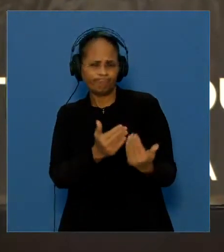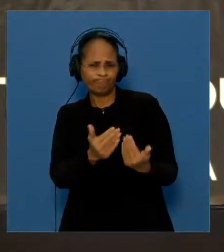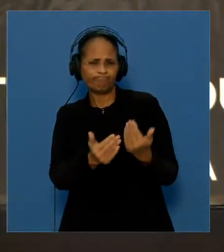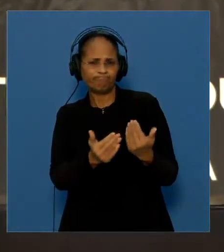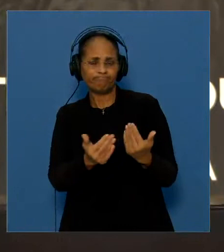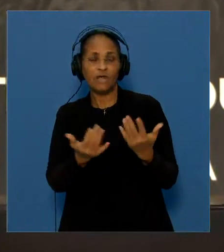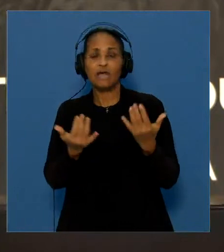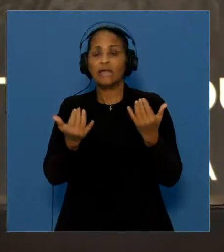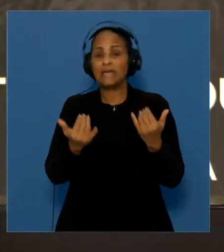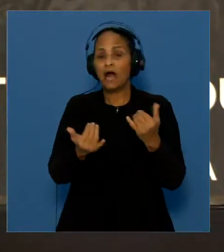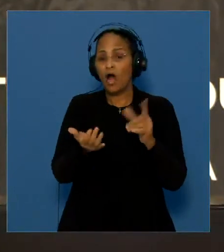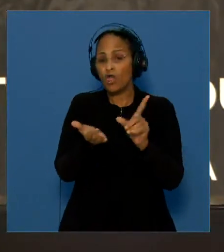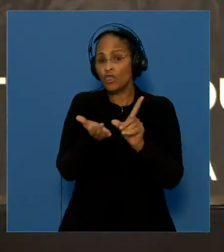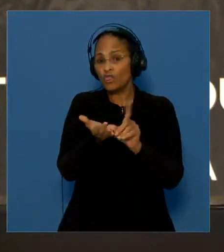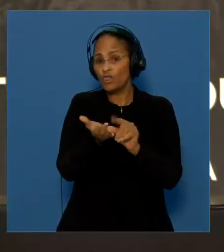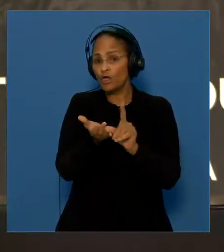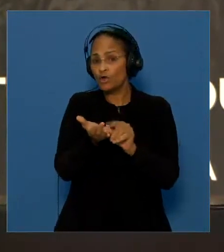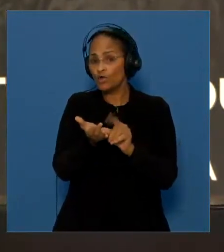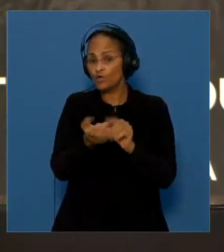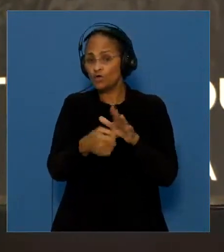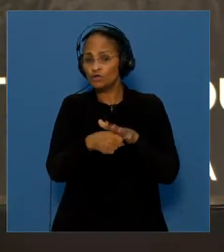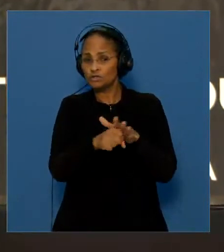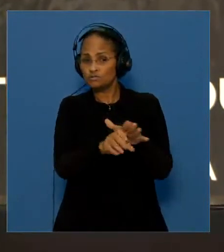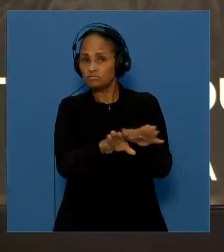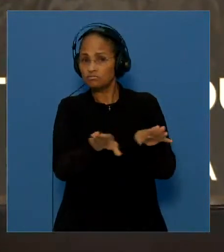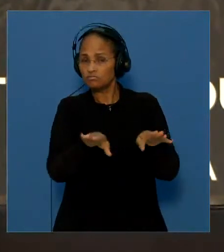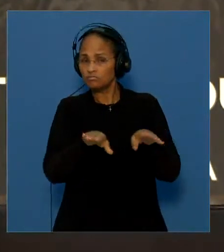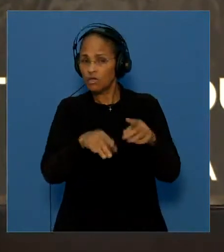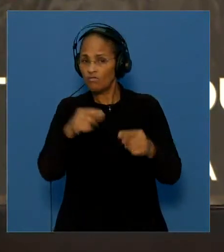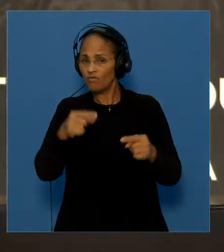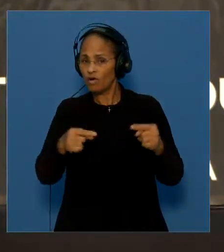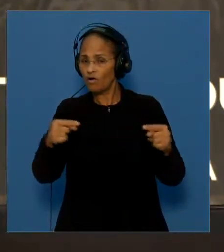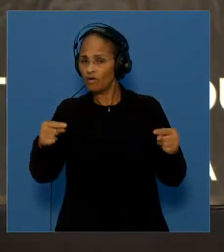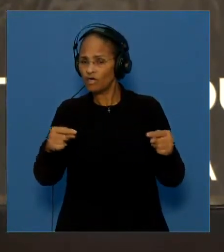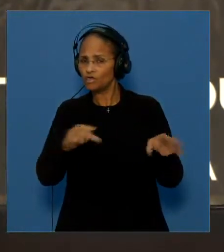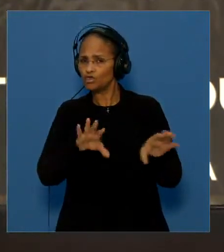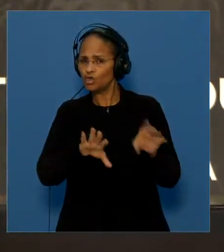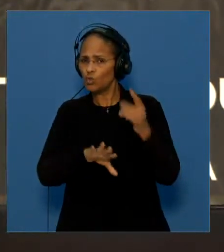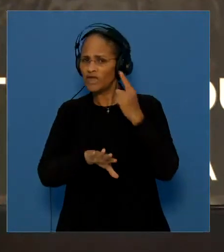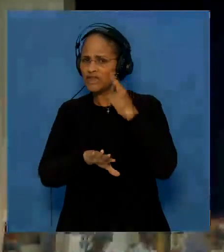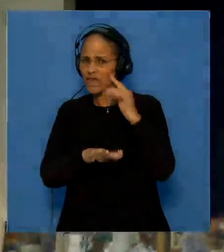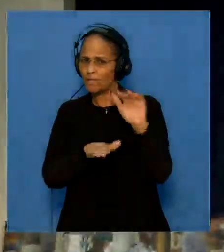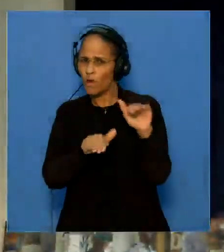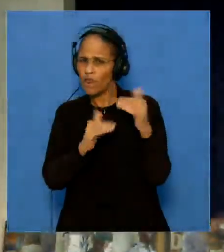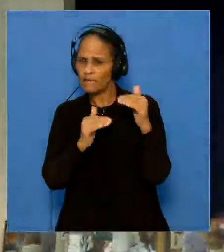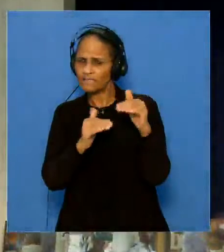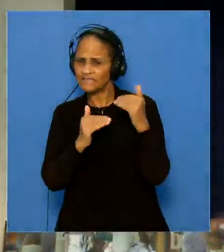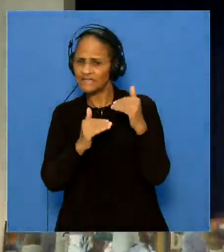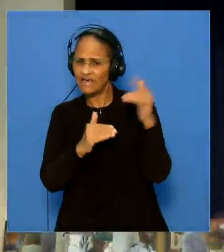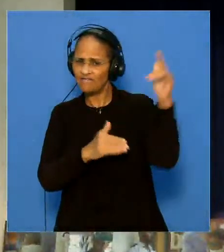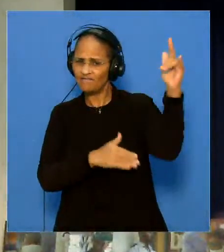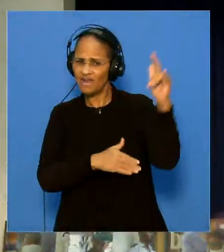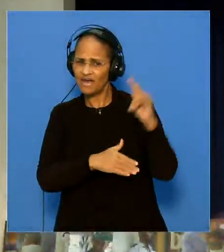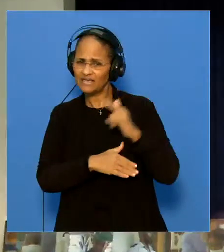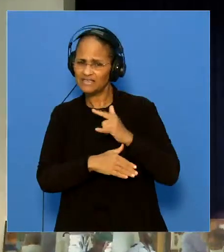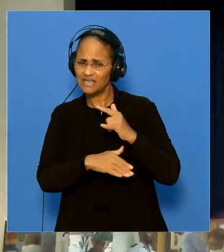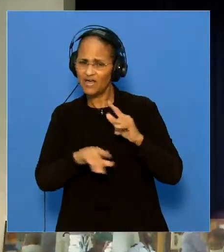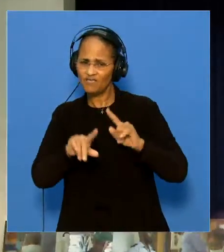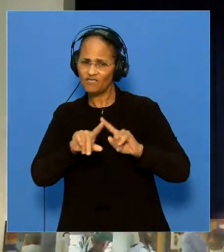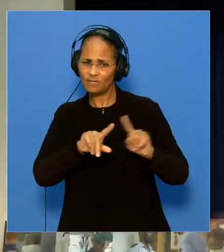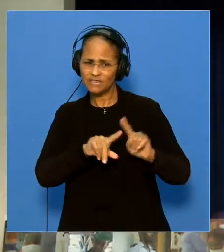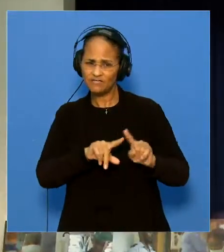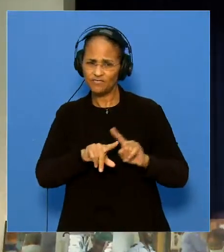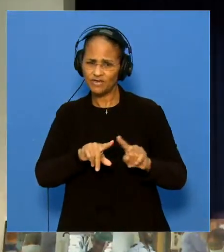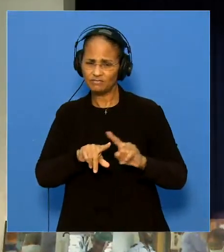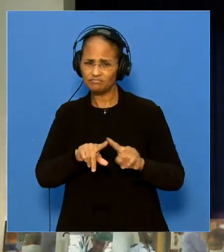In regards to the news of the COVID-19 variant, do we dare think about limiting flights from certain